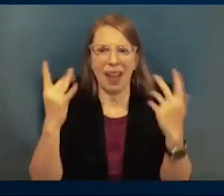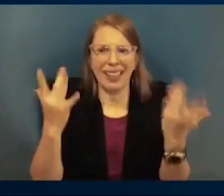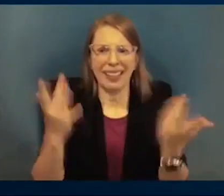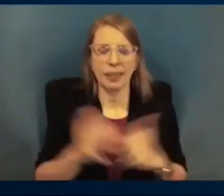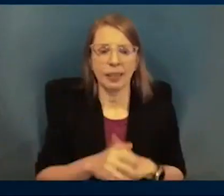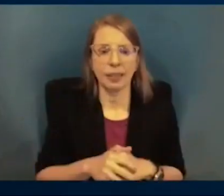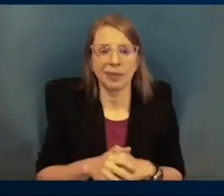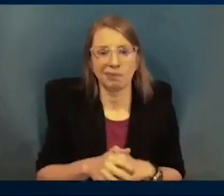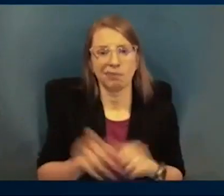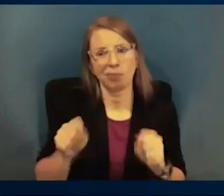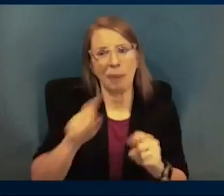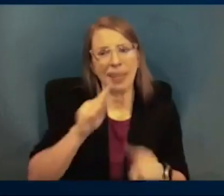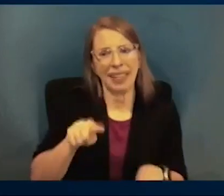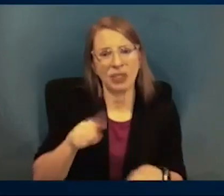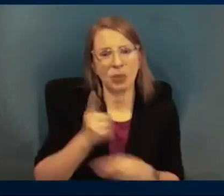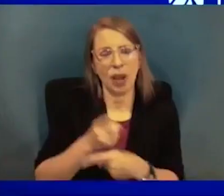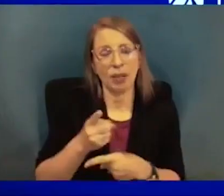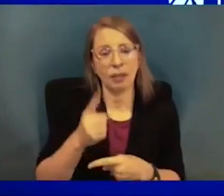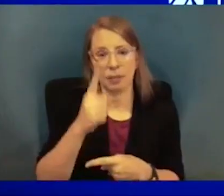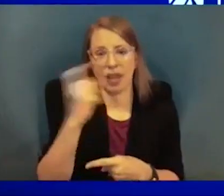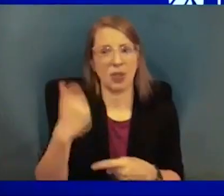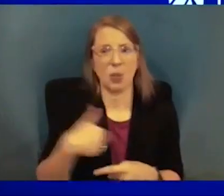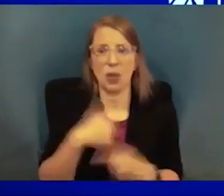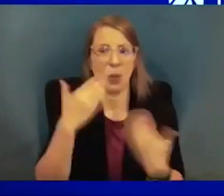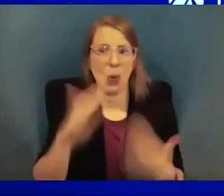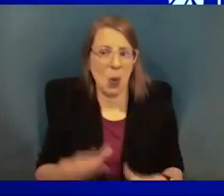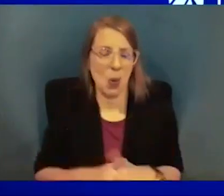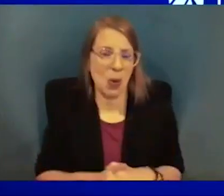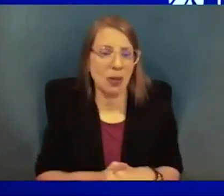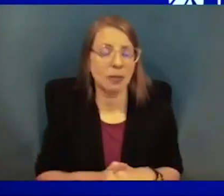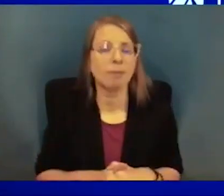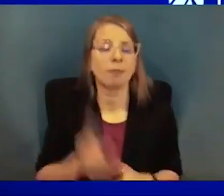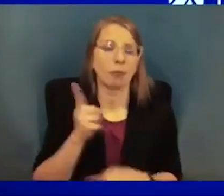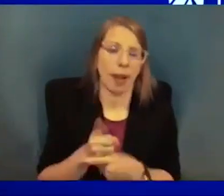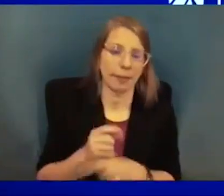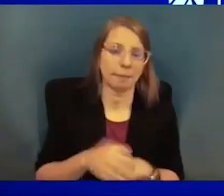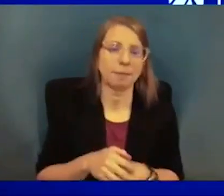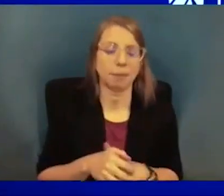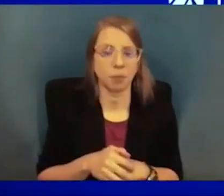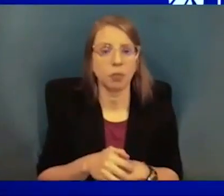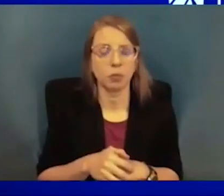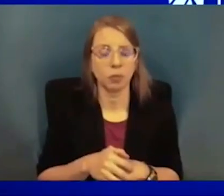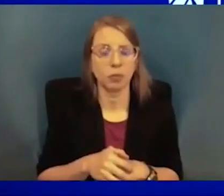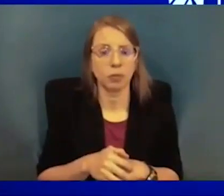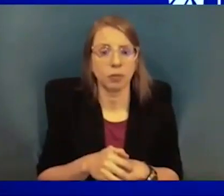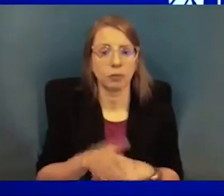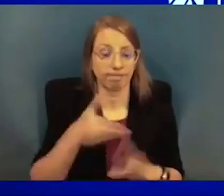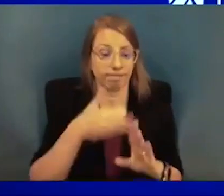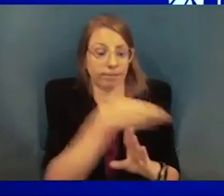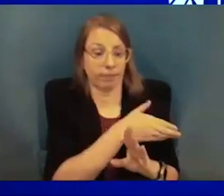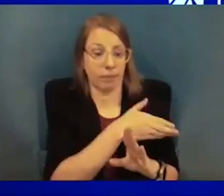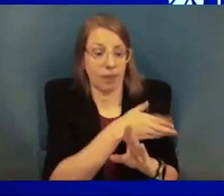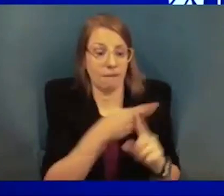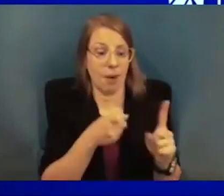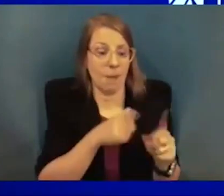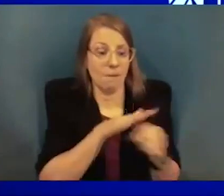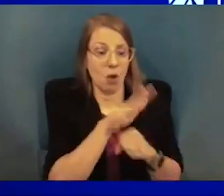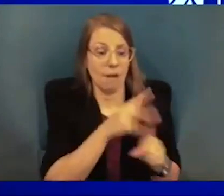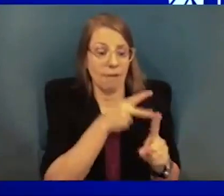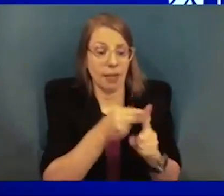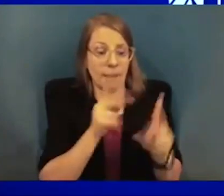probably answered that because we don't know. Yeah, I think we don't know. But again, the earliest data from fully vaccinated people in looking at that